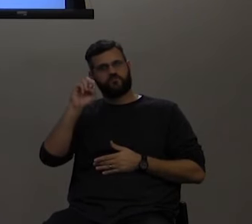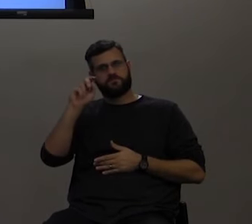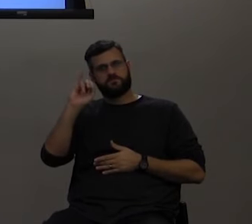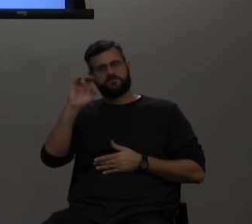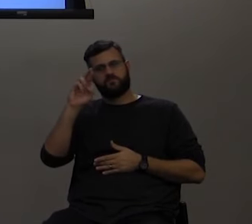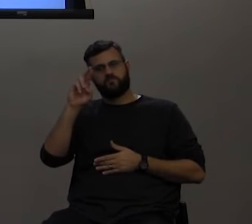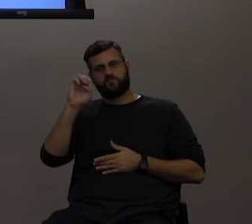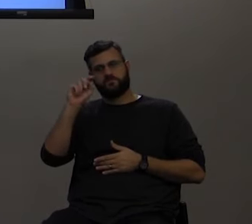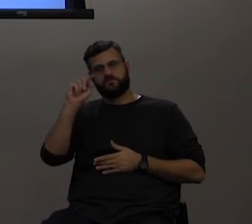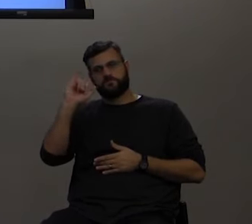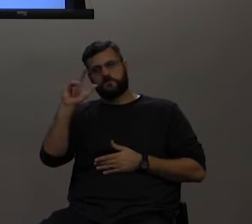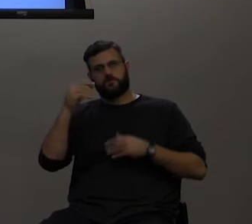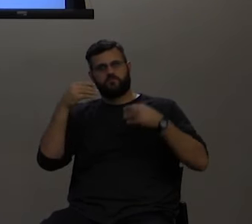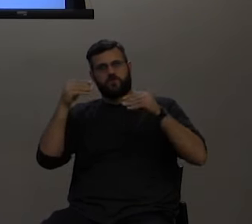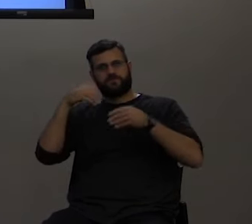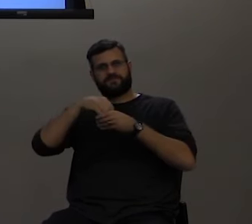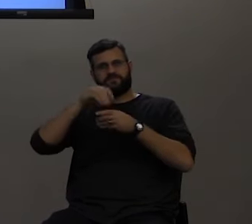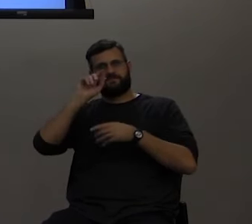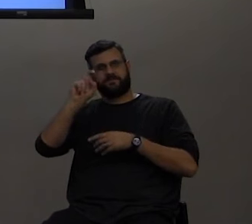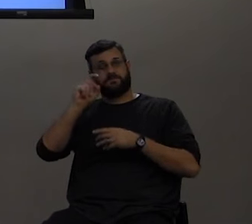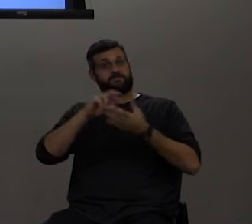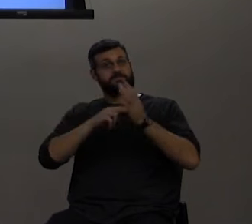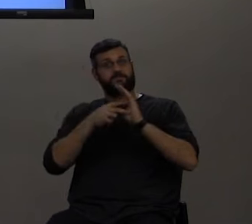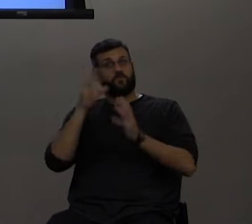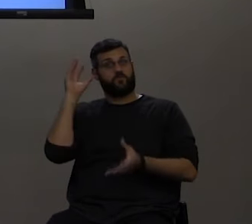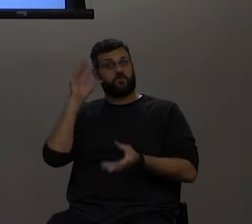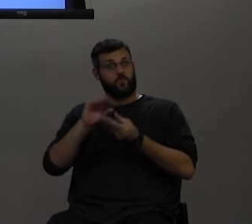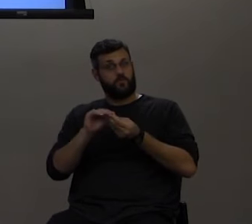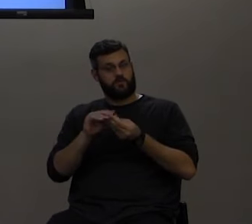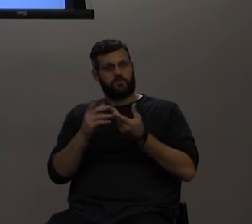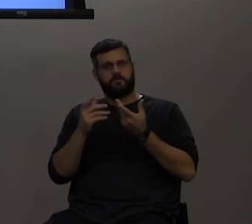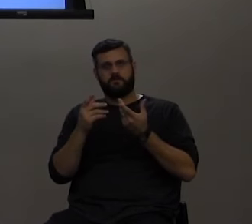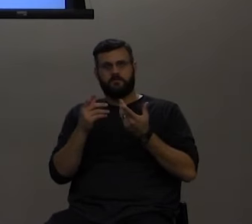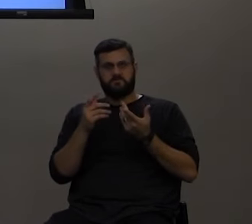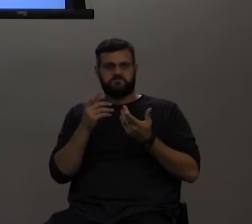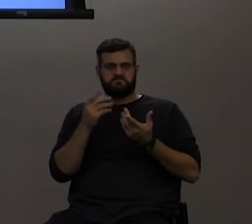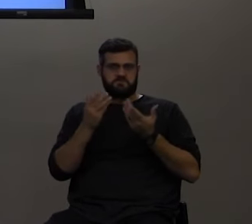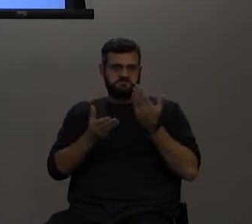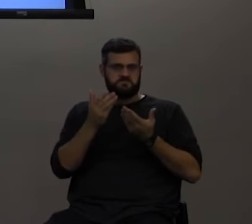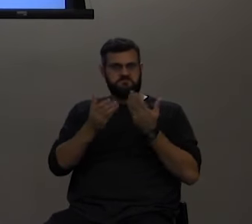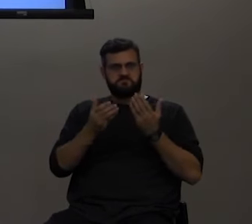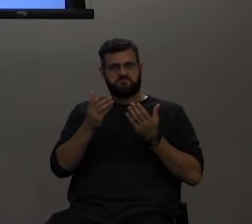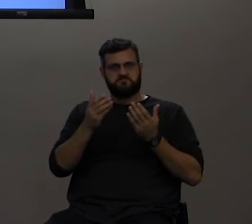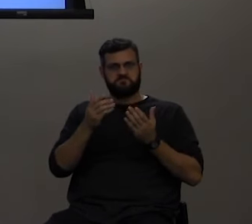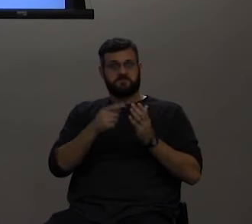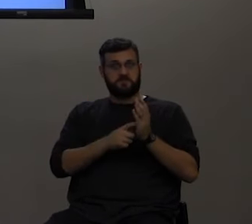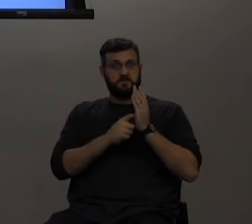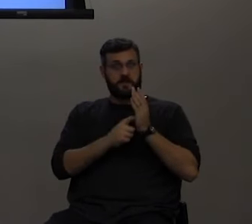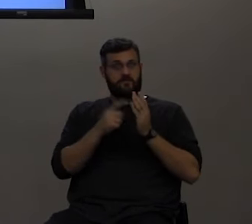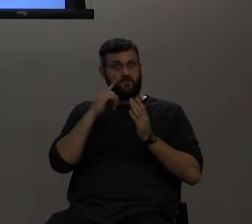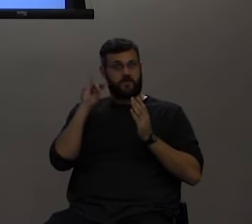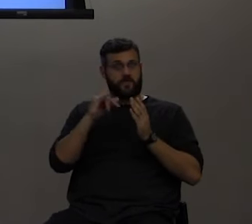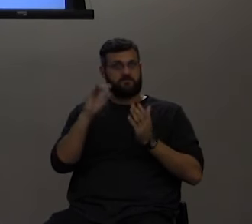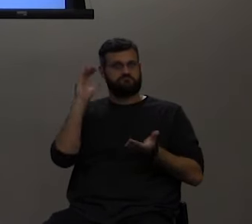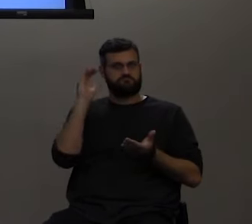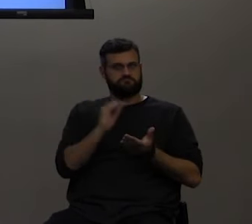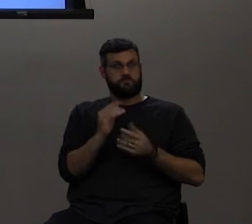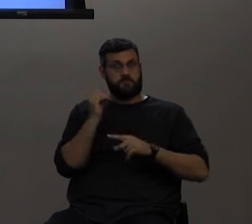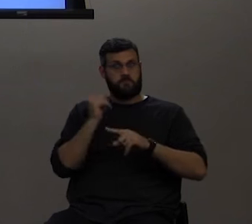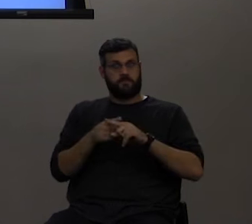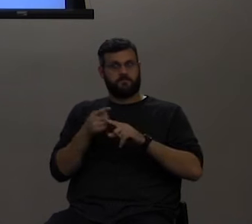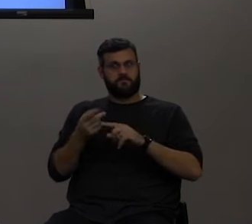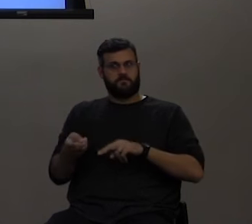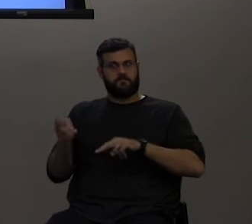Lexington. This means that overall there's been likely a decrease in demand as well as an increase